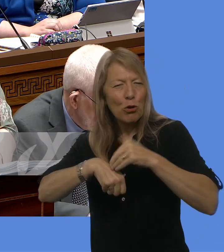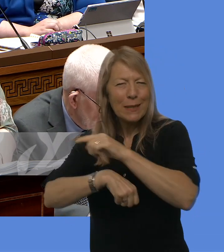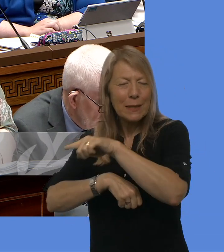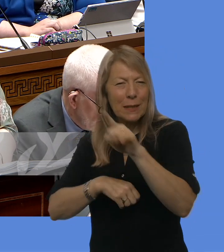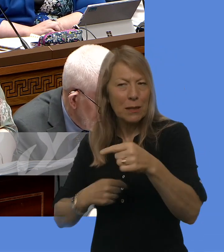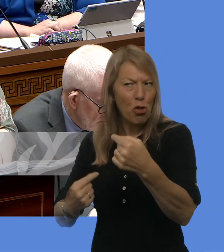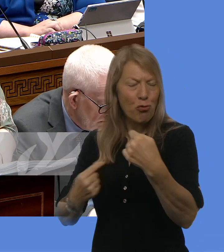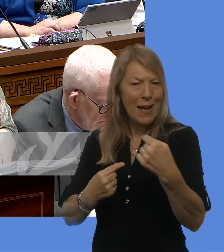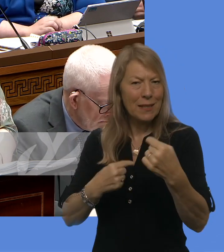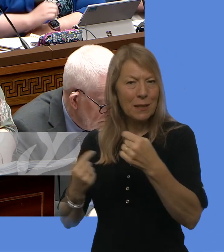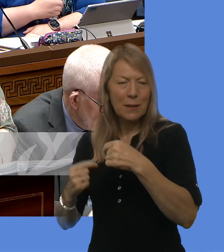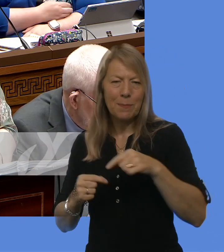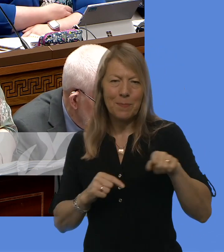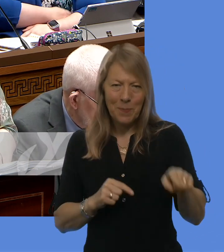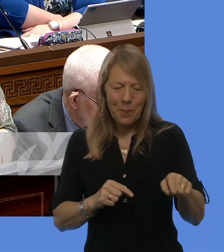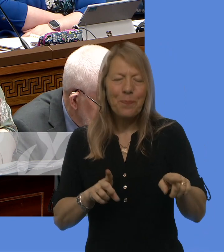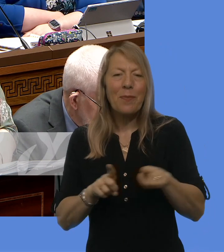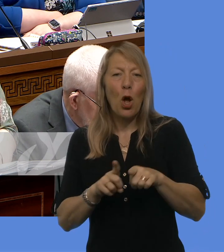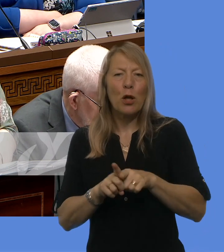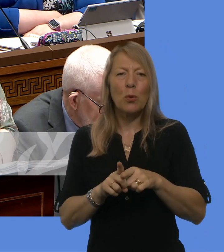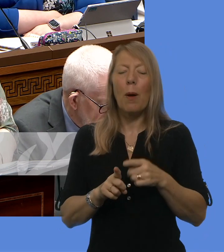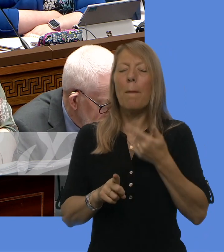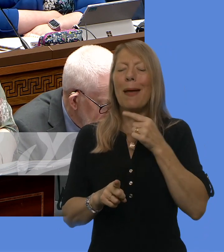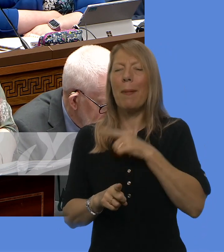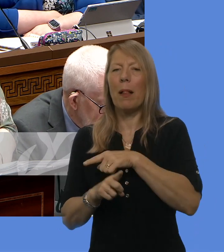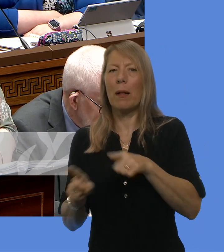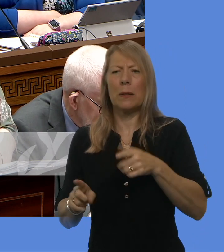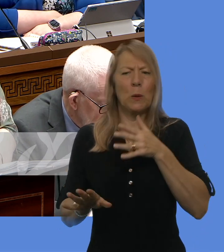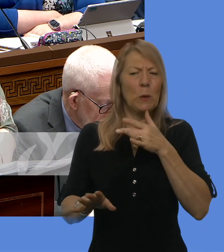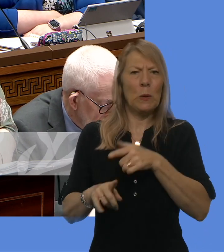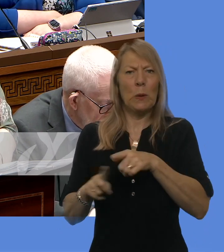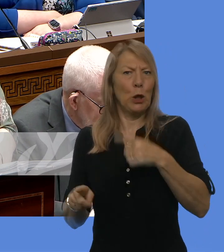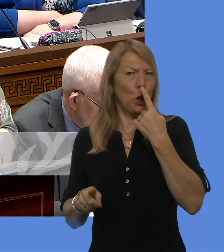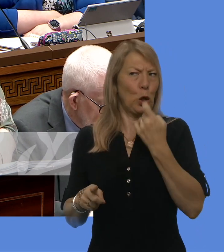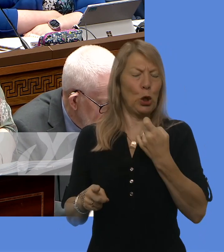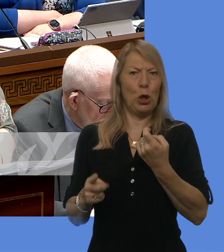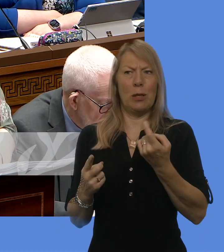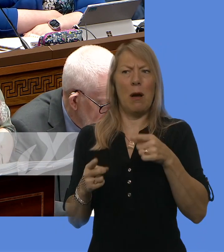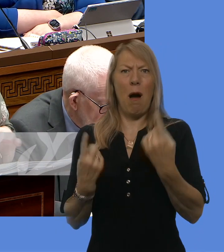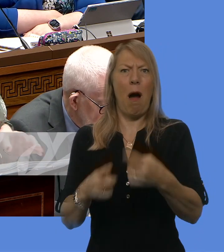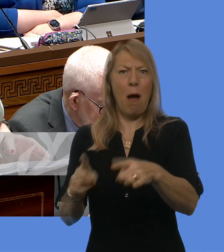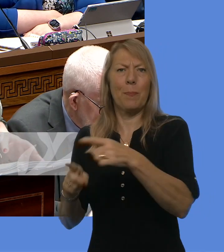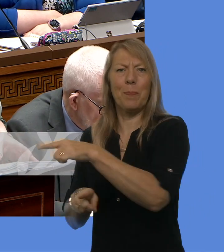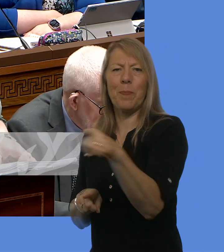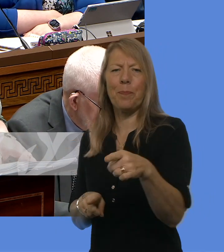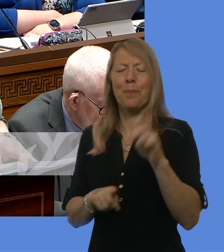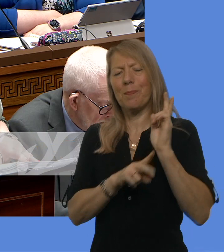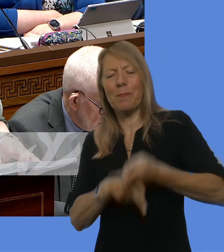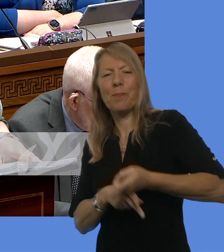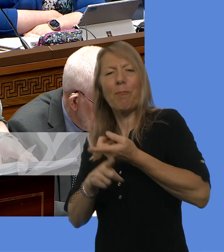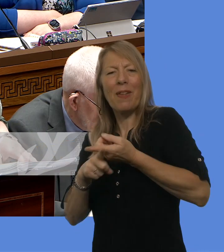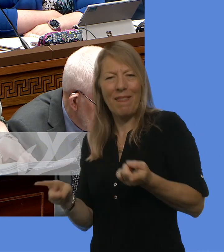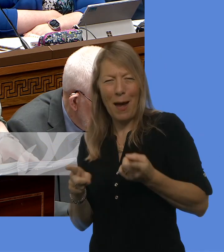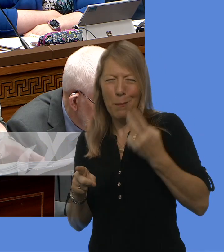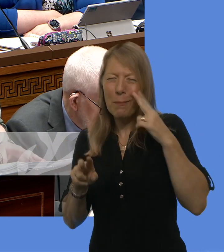for the management of offenders who may cause serious harm to the public. In discharging this function, MARA brings together the Department of Justice and